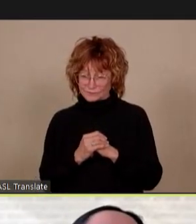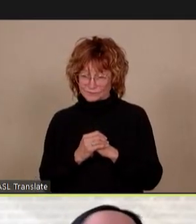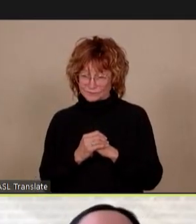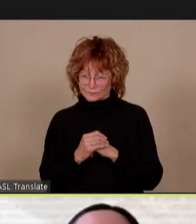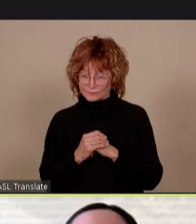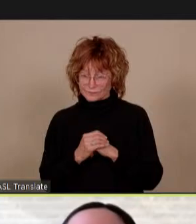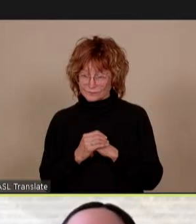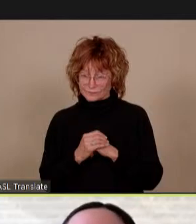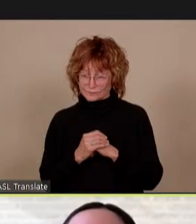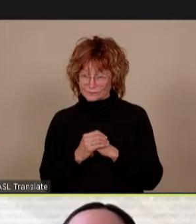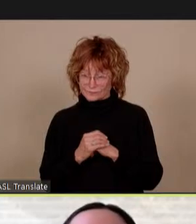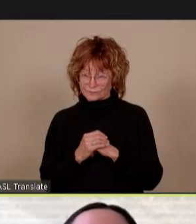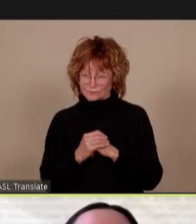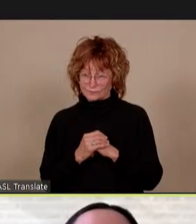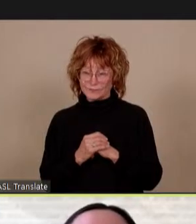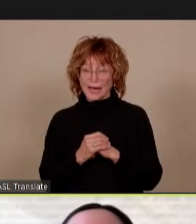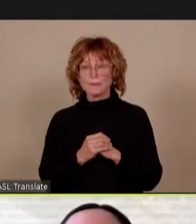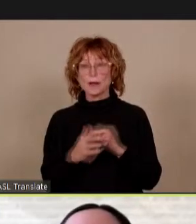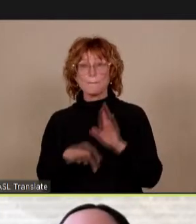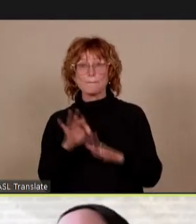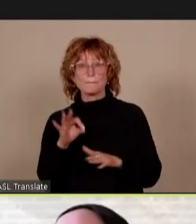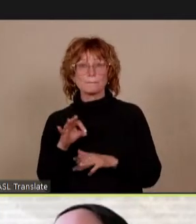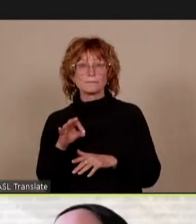On the Google map.